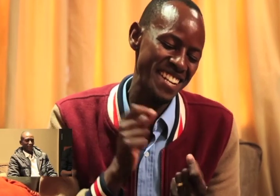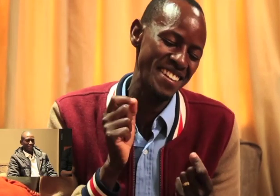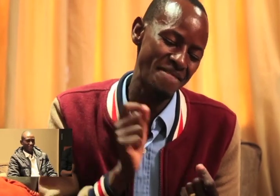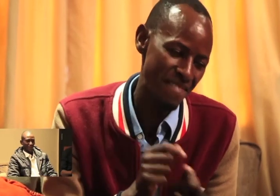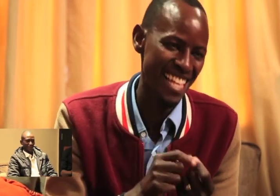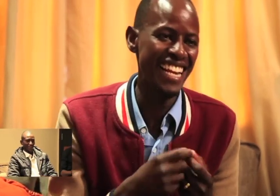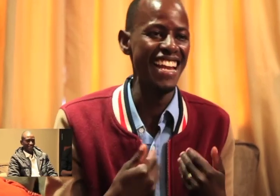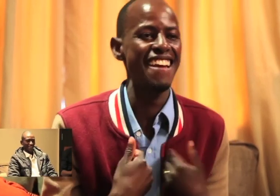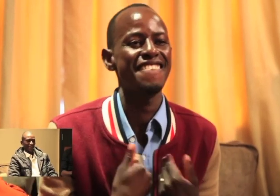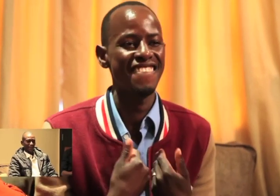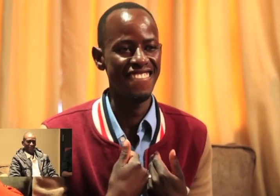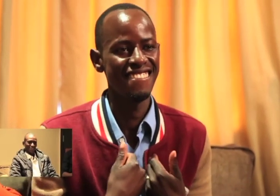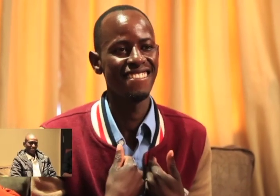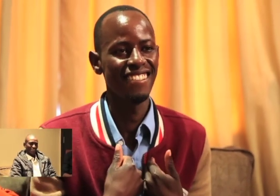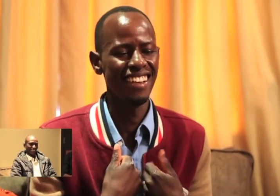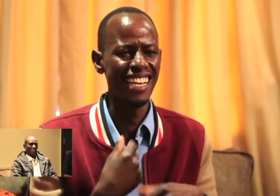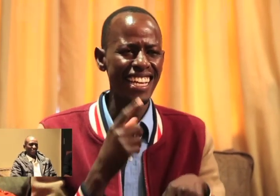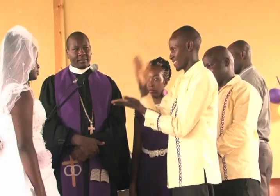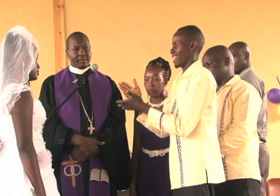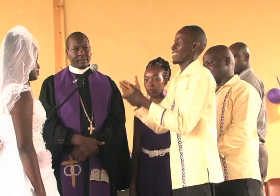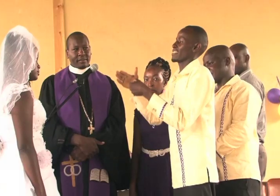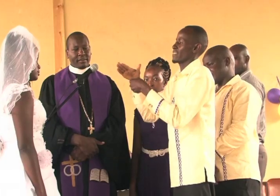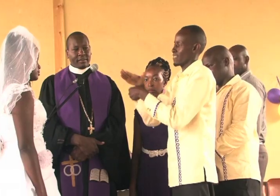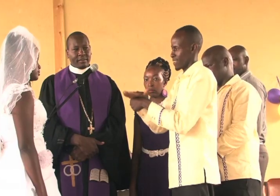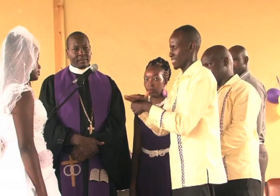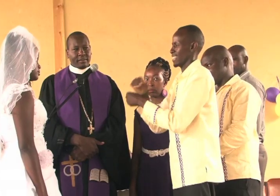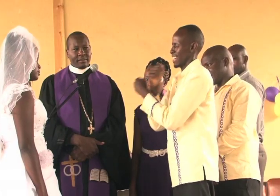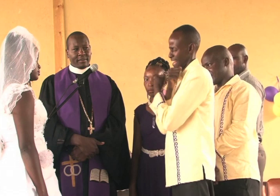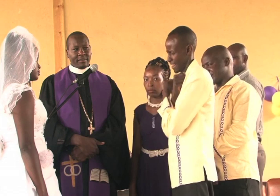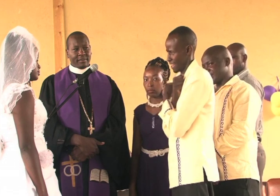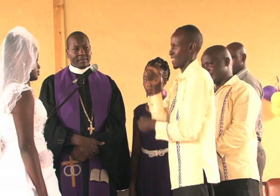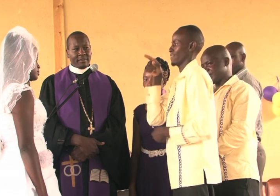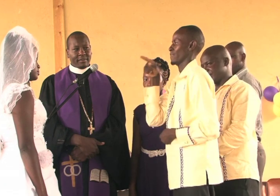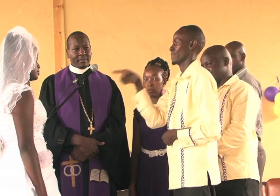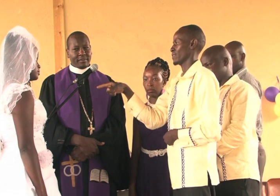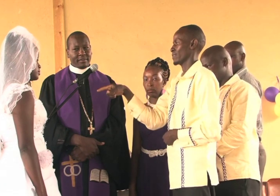it is not simple because it is what I feel.